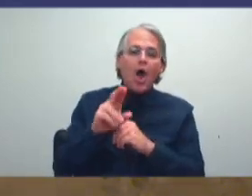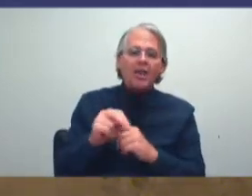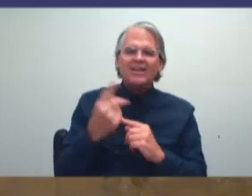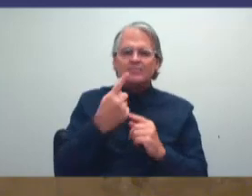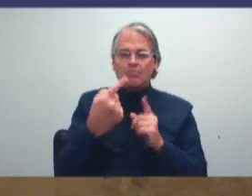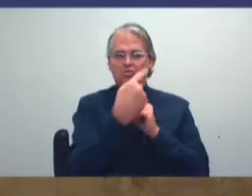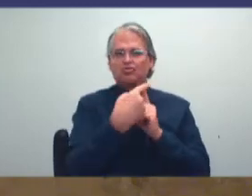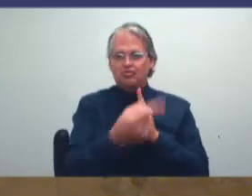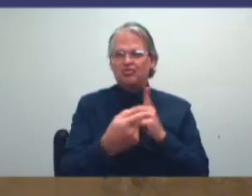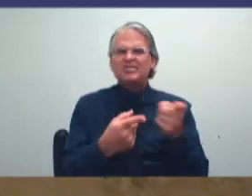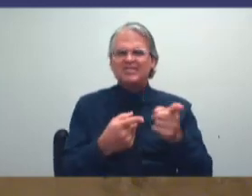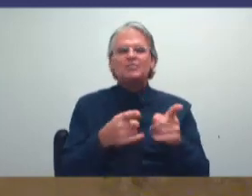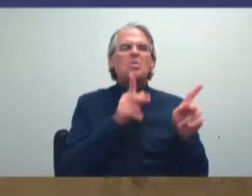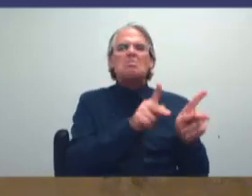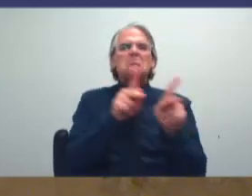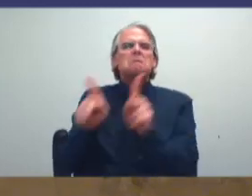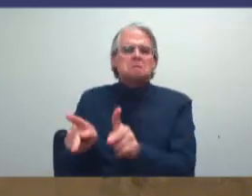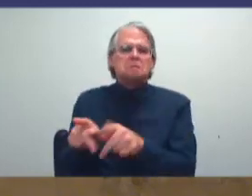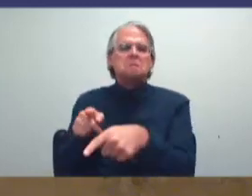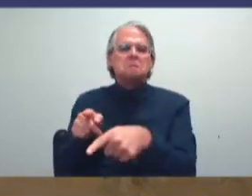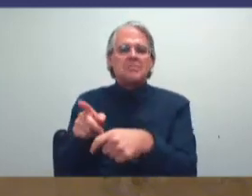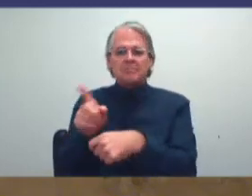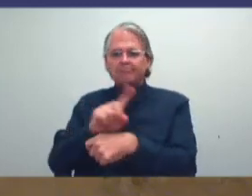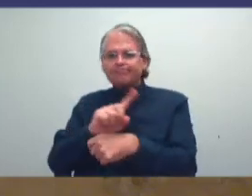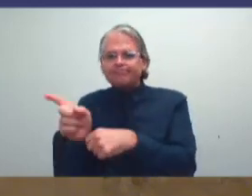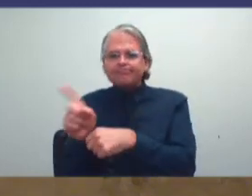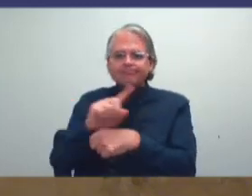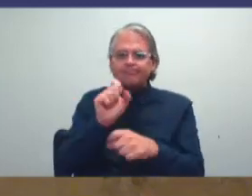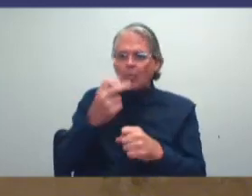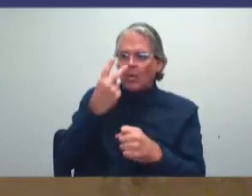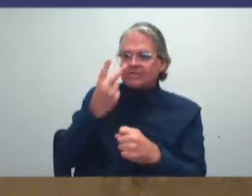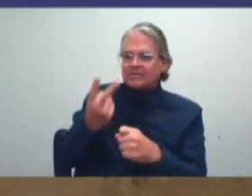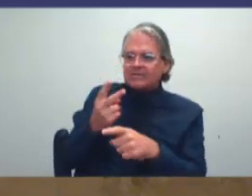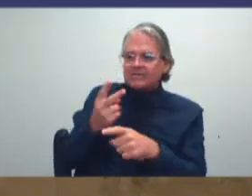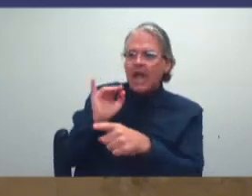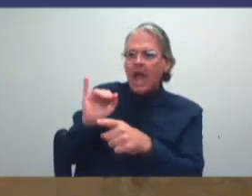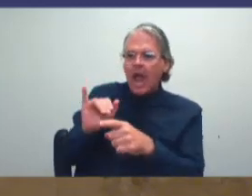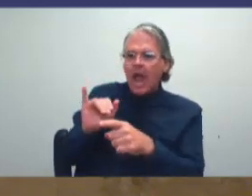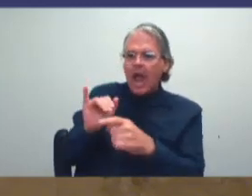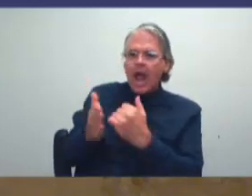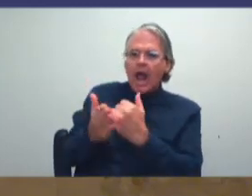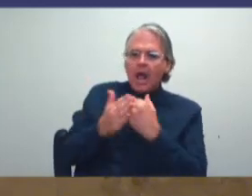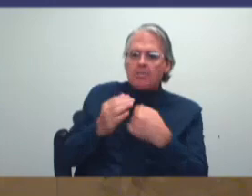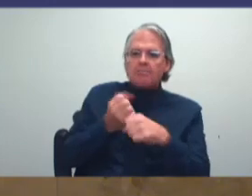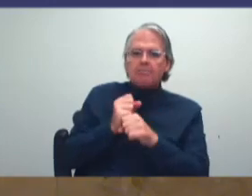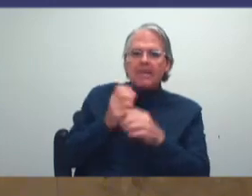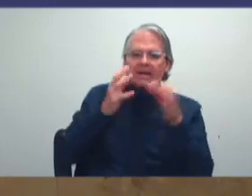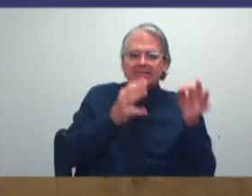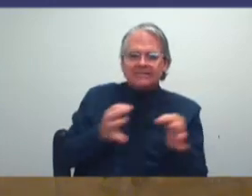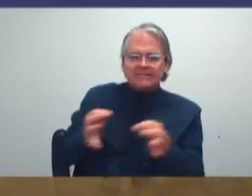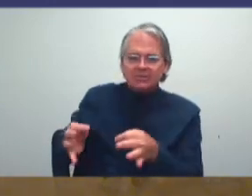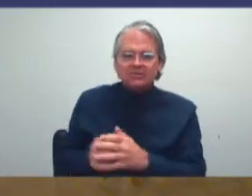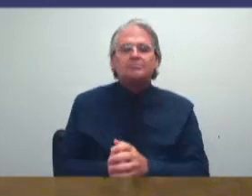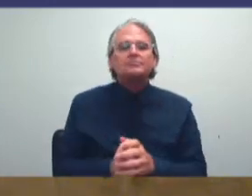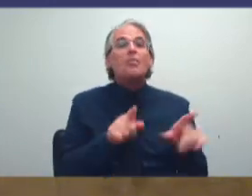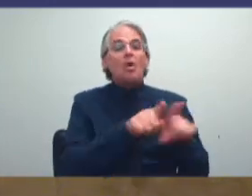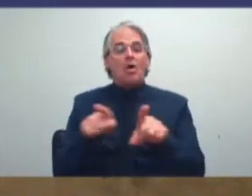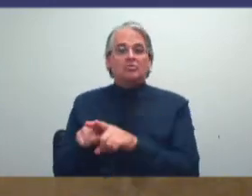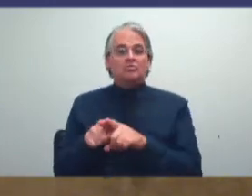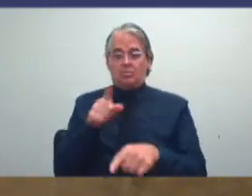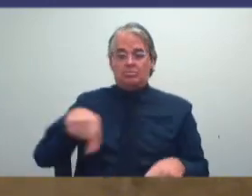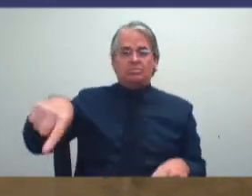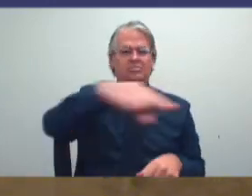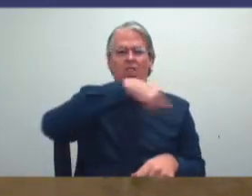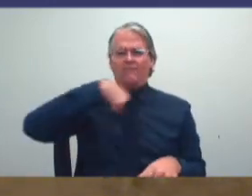their daily decisions. We also know that modifying our behavior is the only way, and I'm telling you